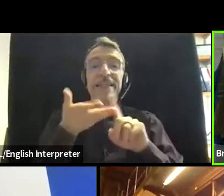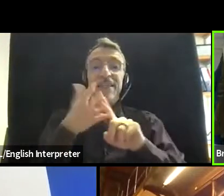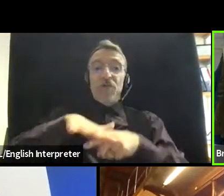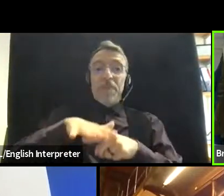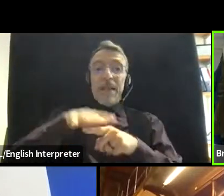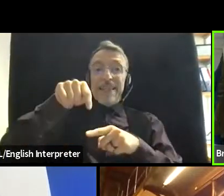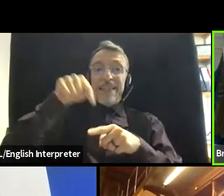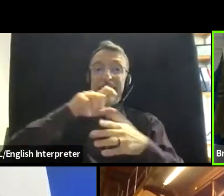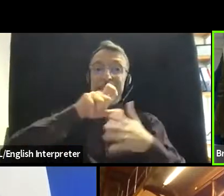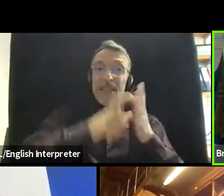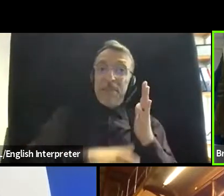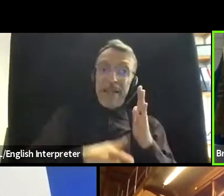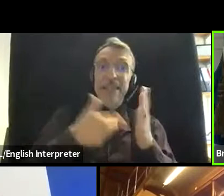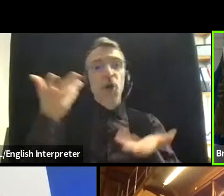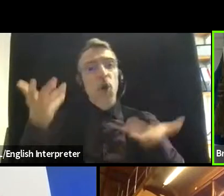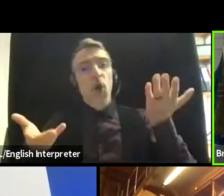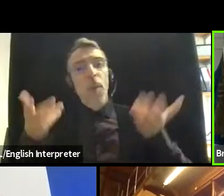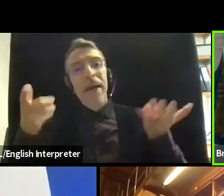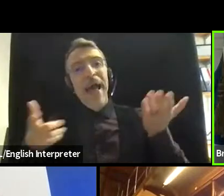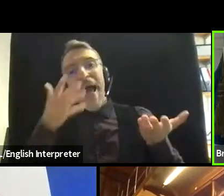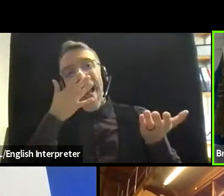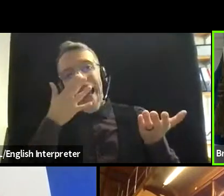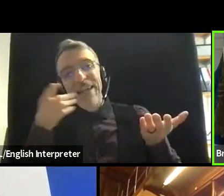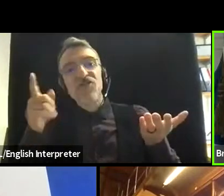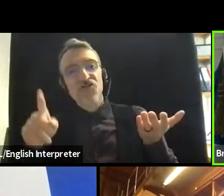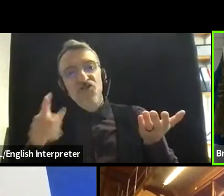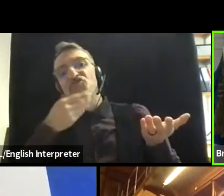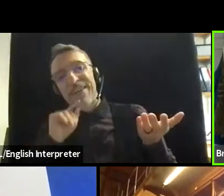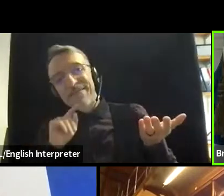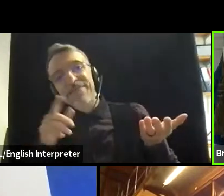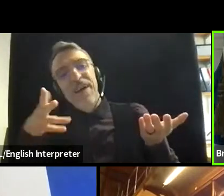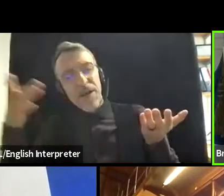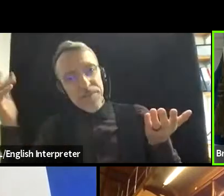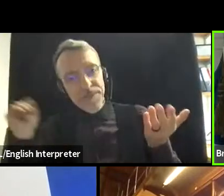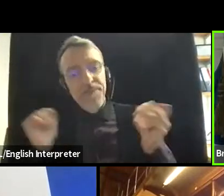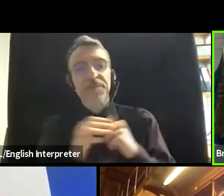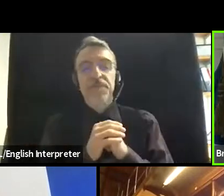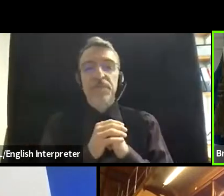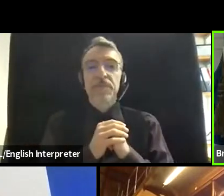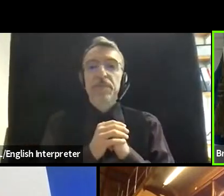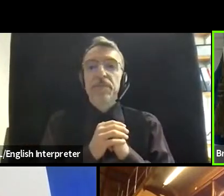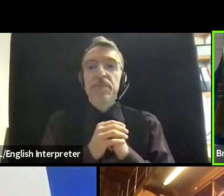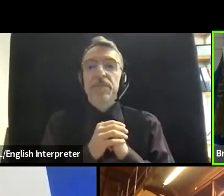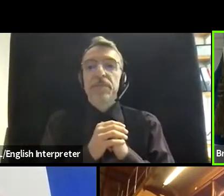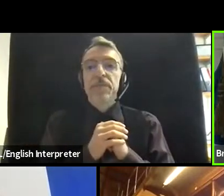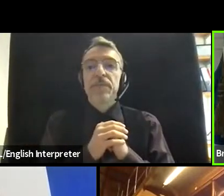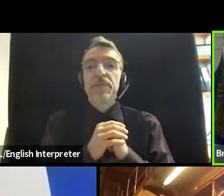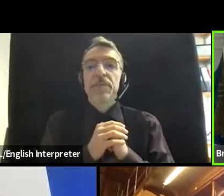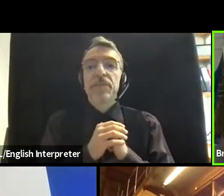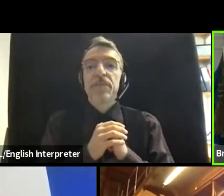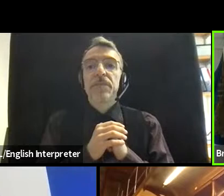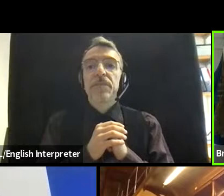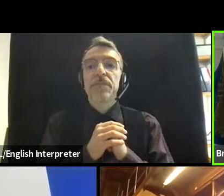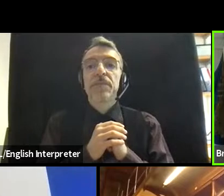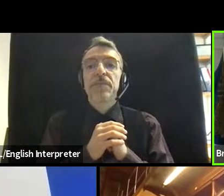factor disability was in comparison to the other factors like gender, caste, religion, and so on. And